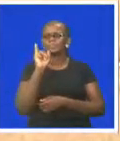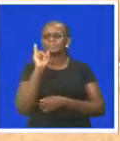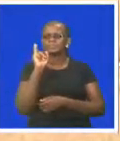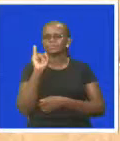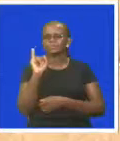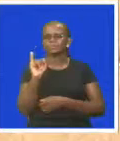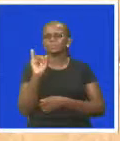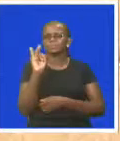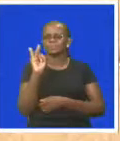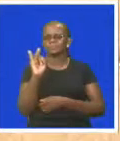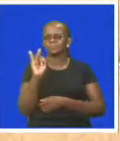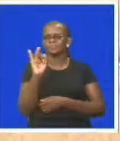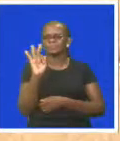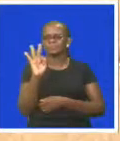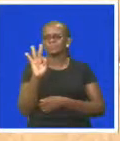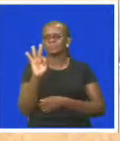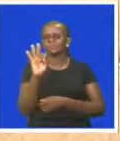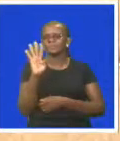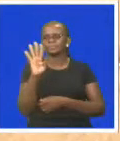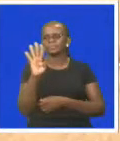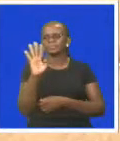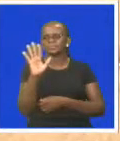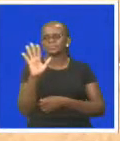do we have?